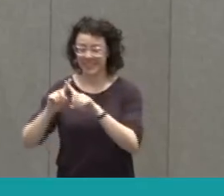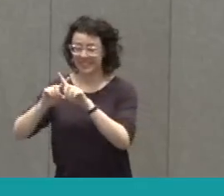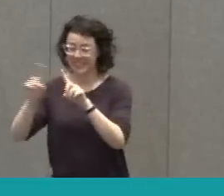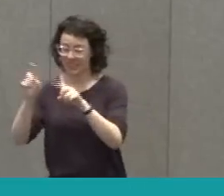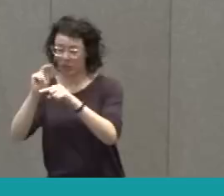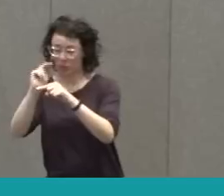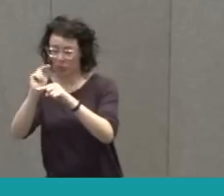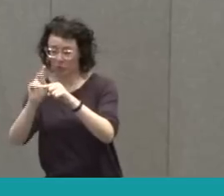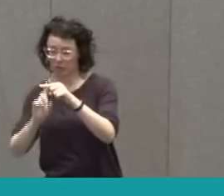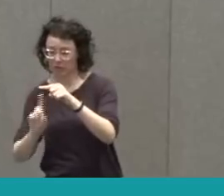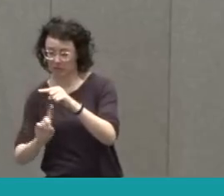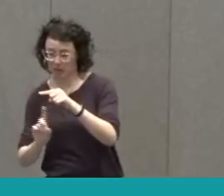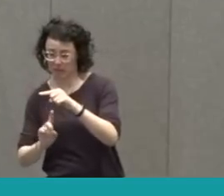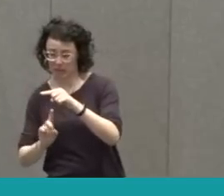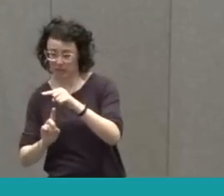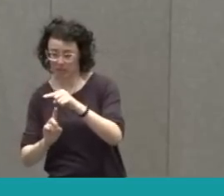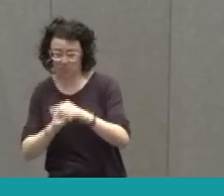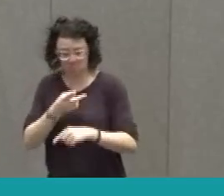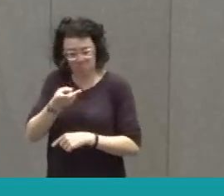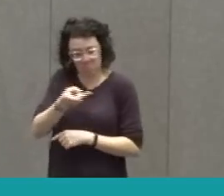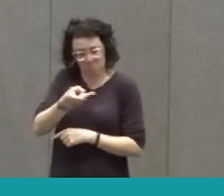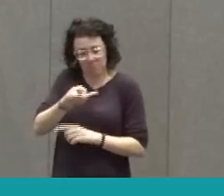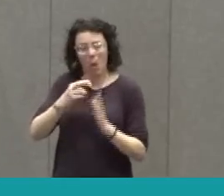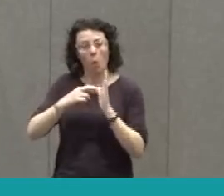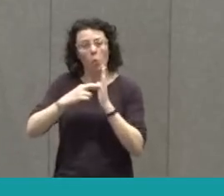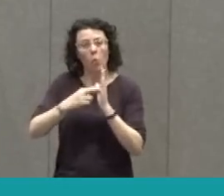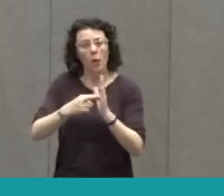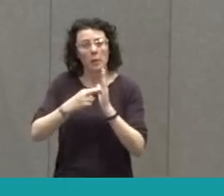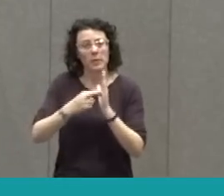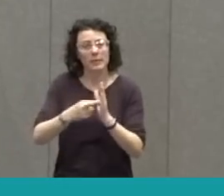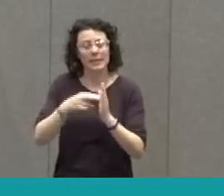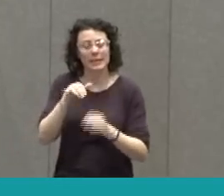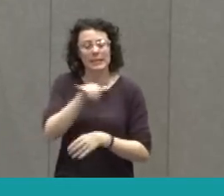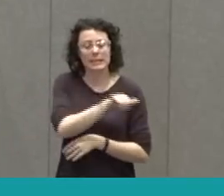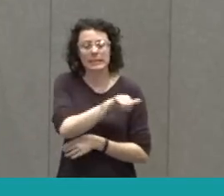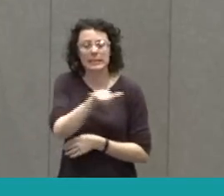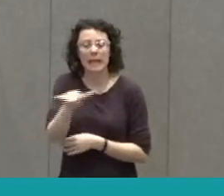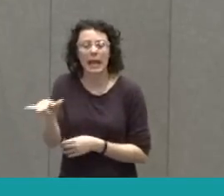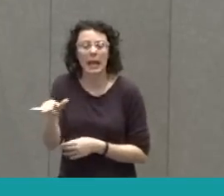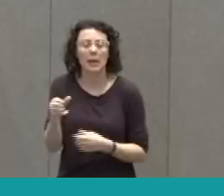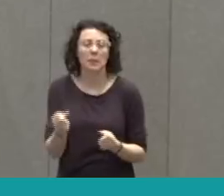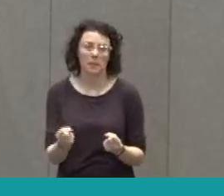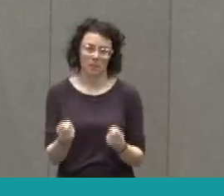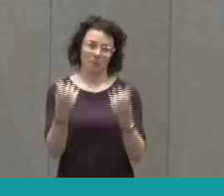the same value of the whole.